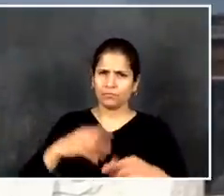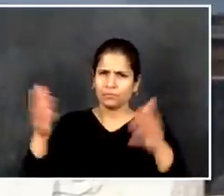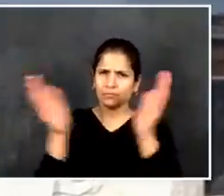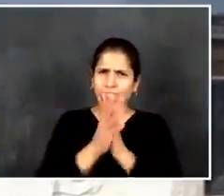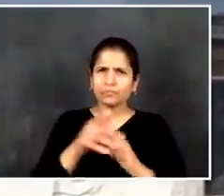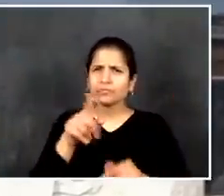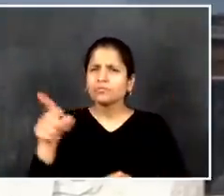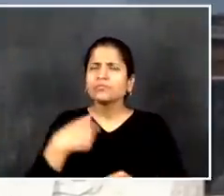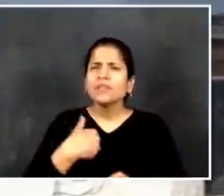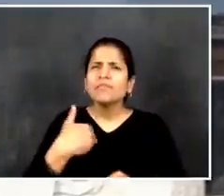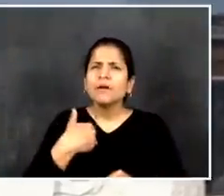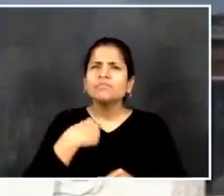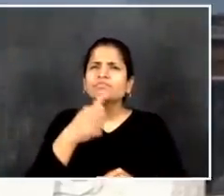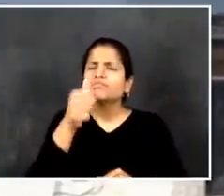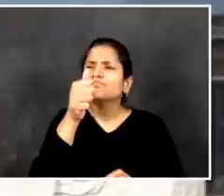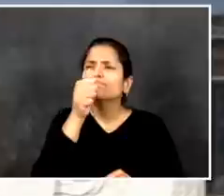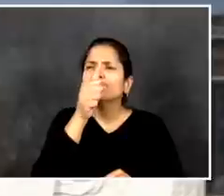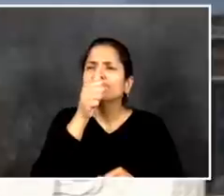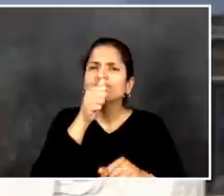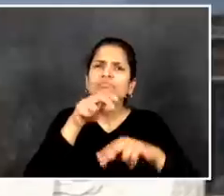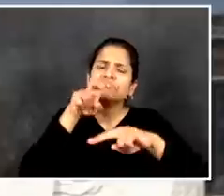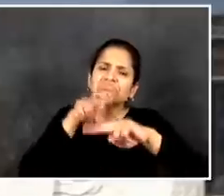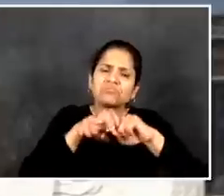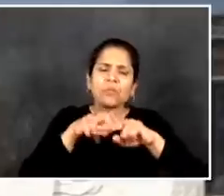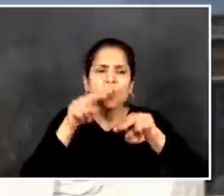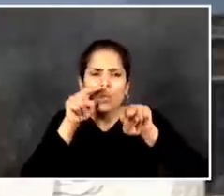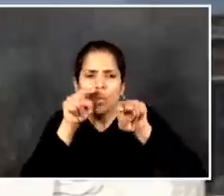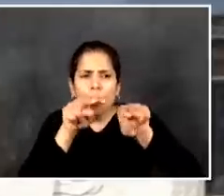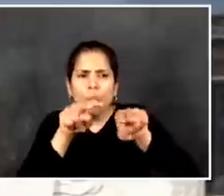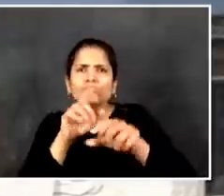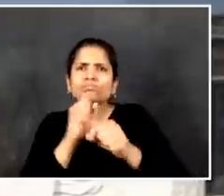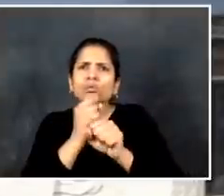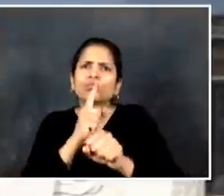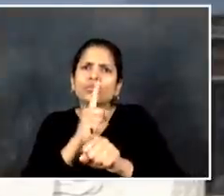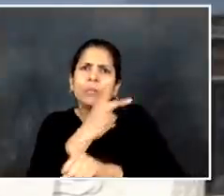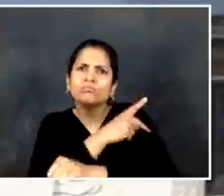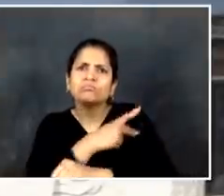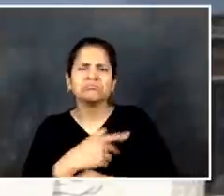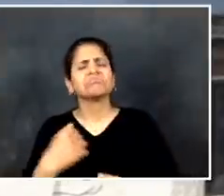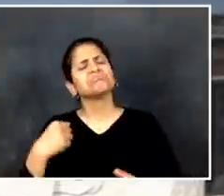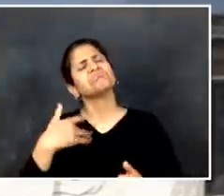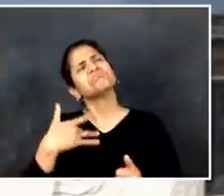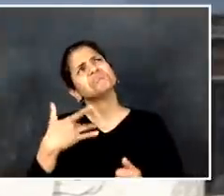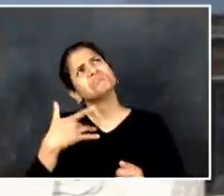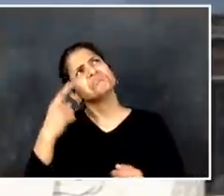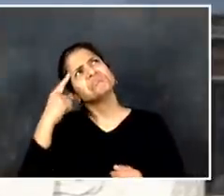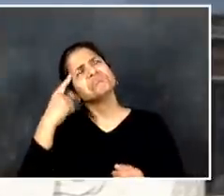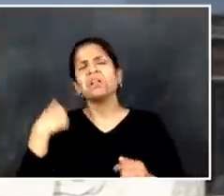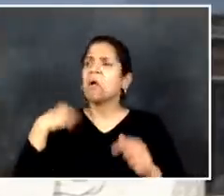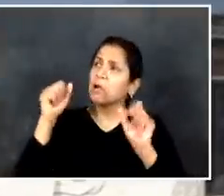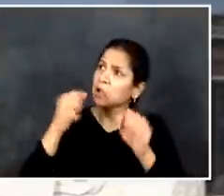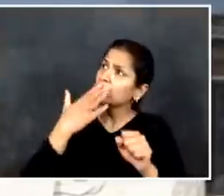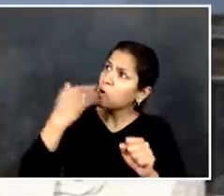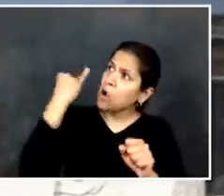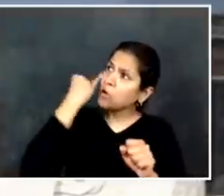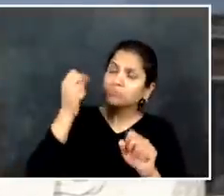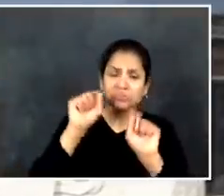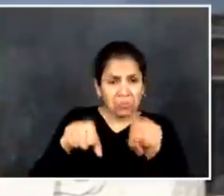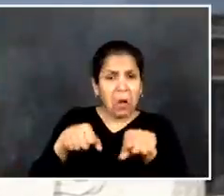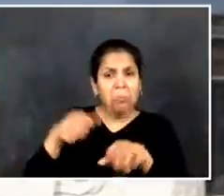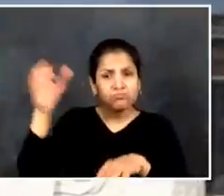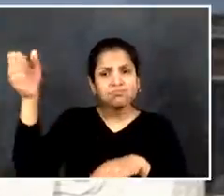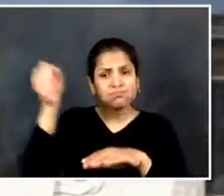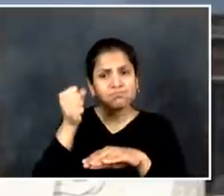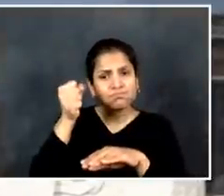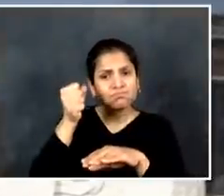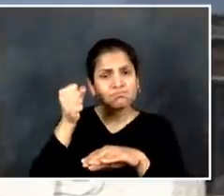work on with all the hospitals, that family members who are trying to get information, who are trying to advocate, even if they can't be there